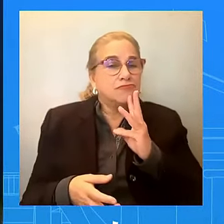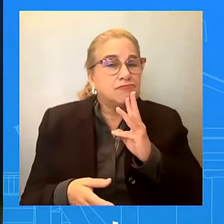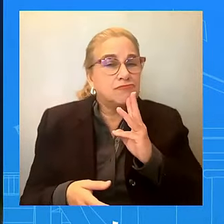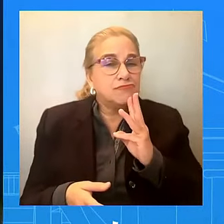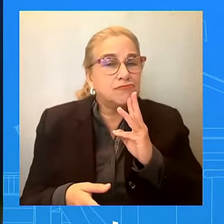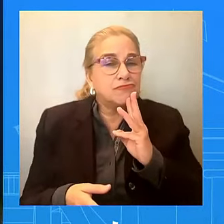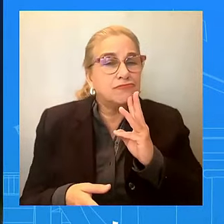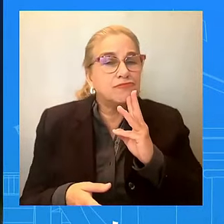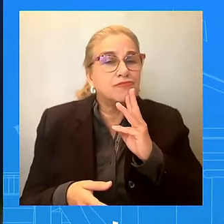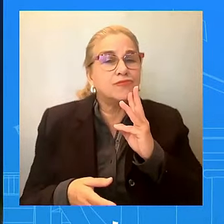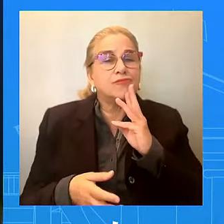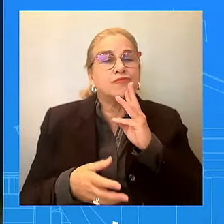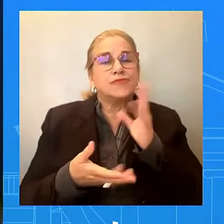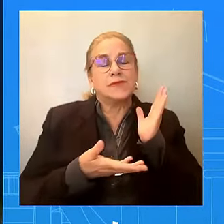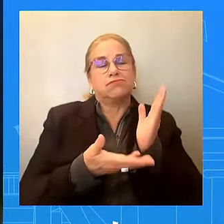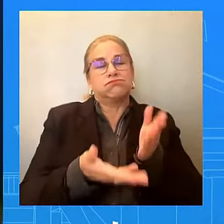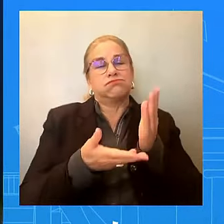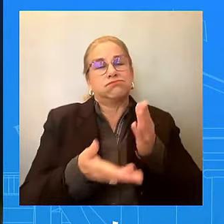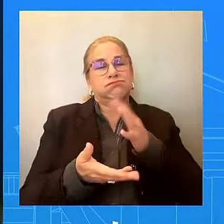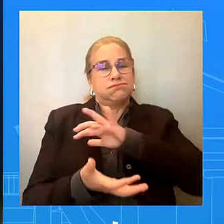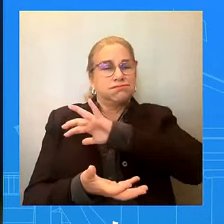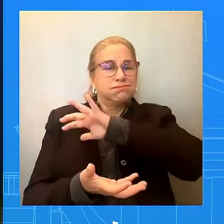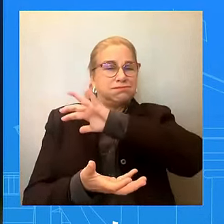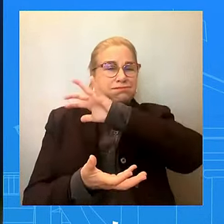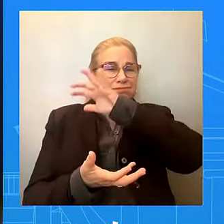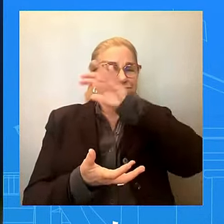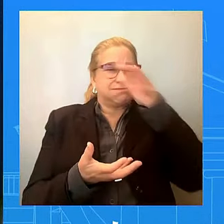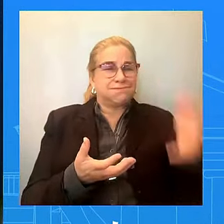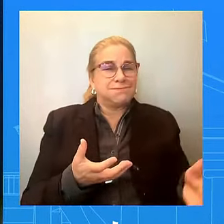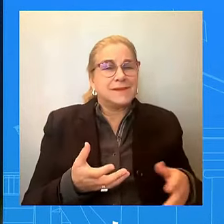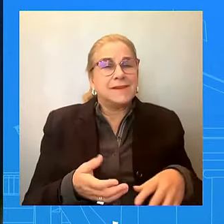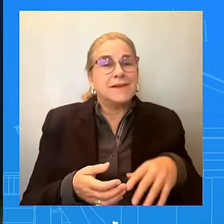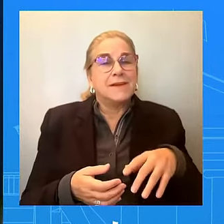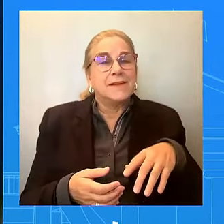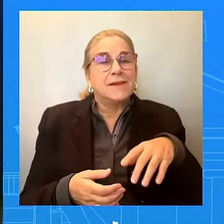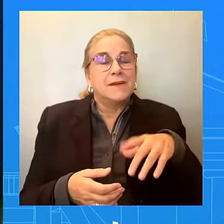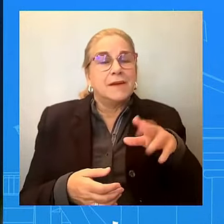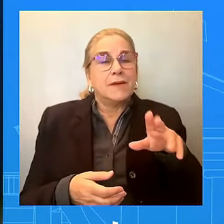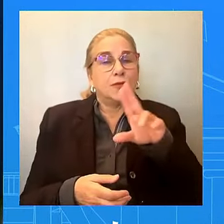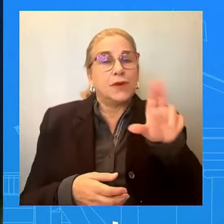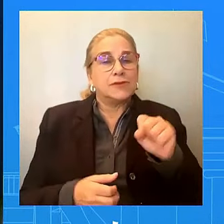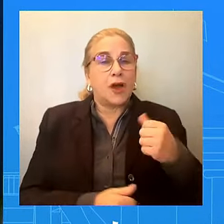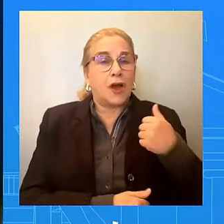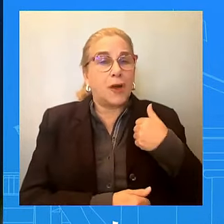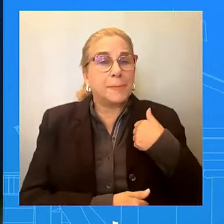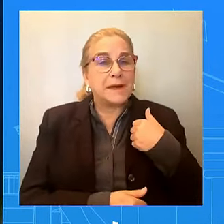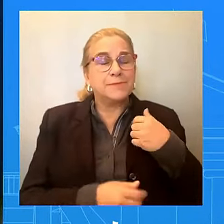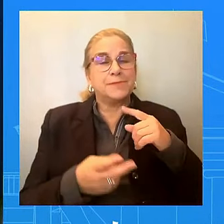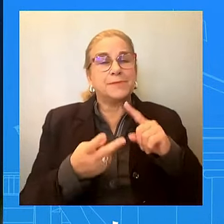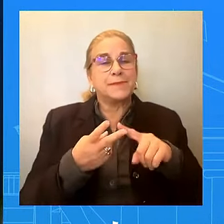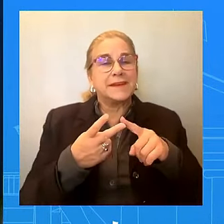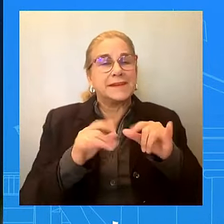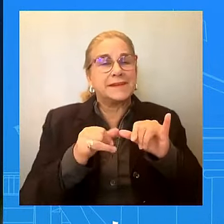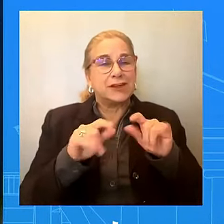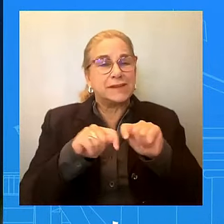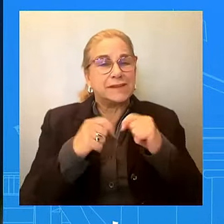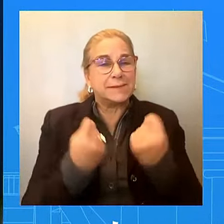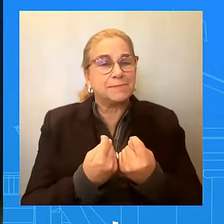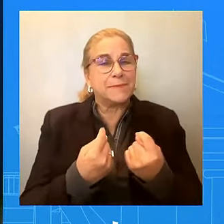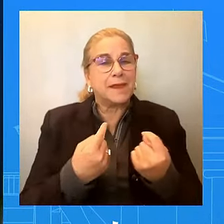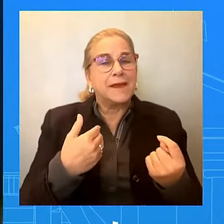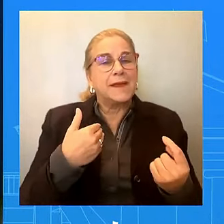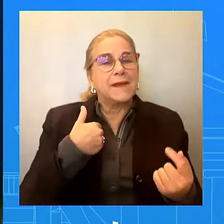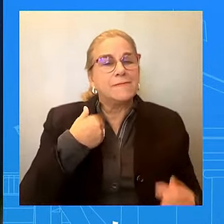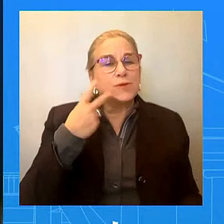The U.S. Army Corps of Engineers has two temporary power teams and a roofing team to diagnose the need